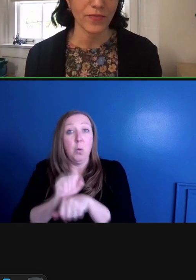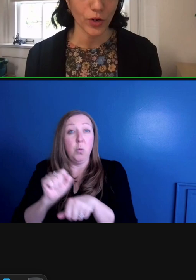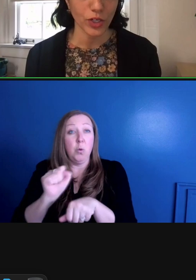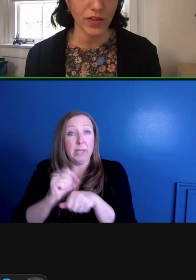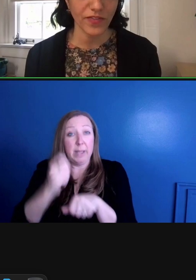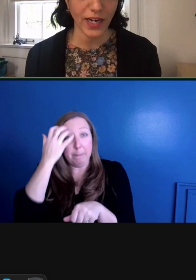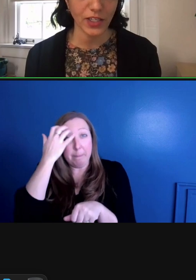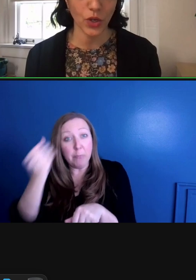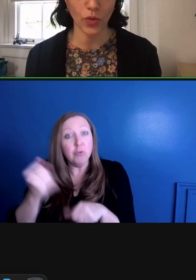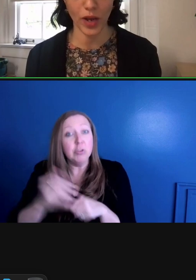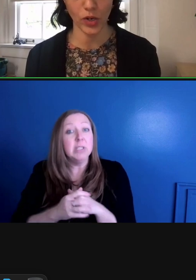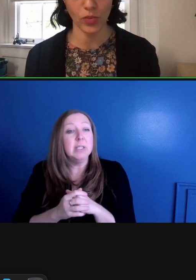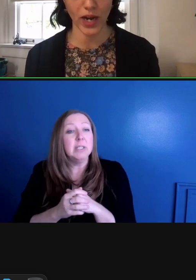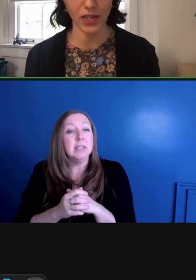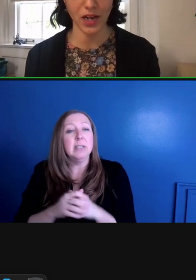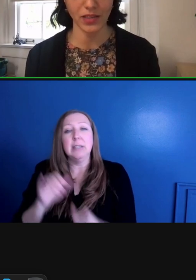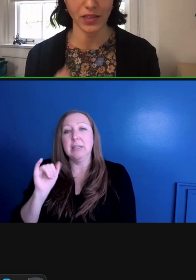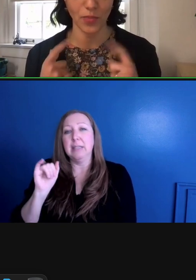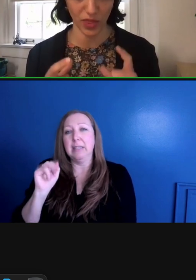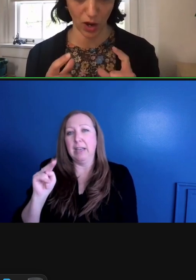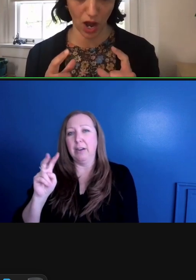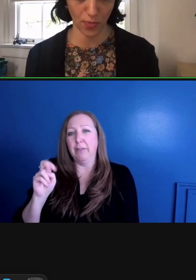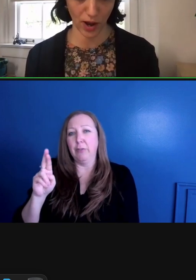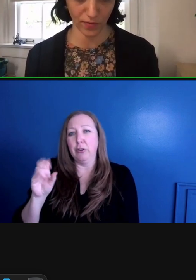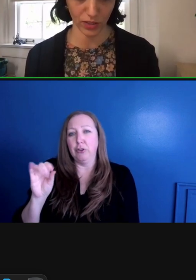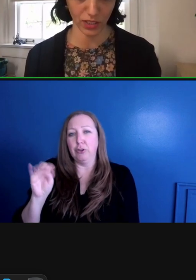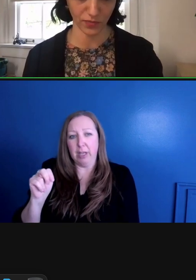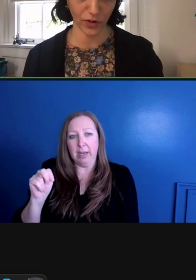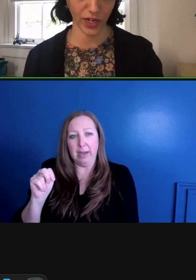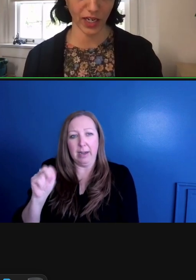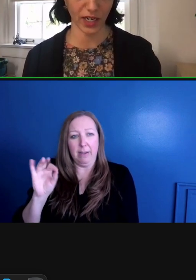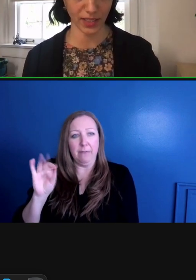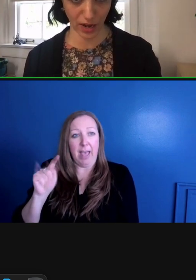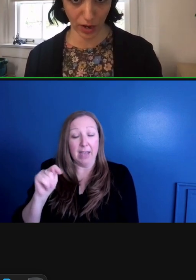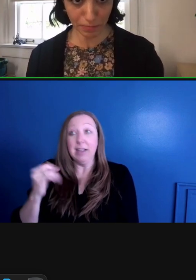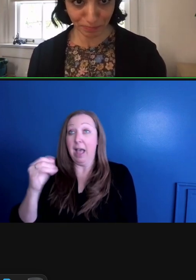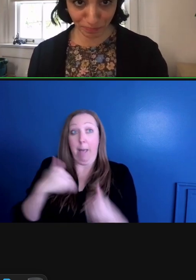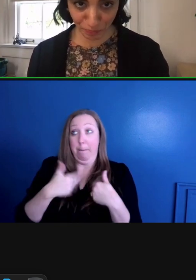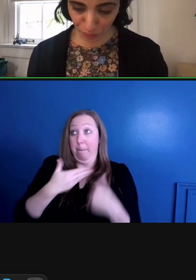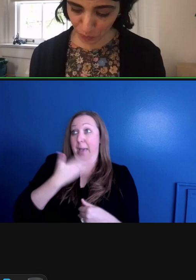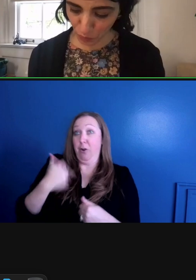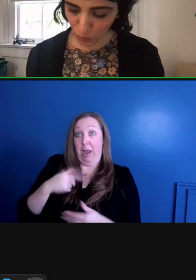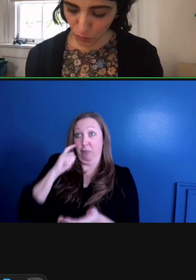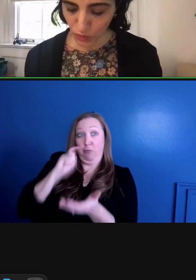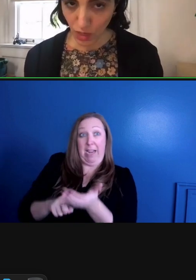suffer from an inversion effect, so you're better at recognizing them when they're upright versus inverted, etc.